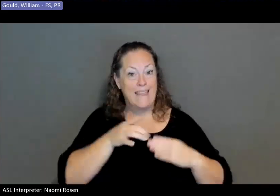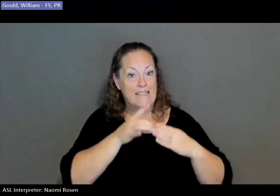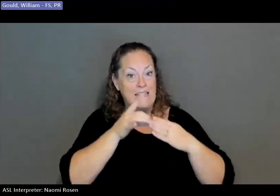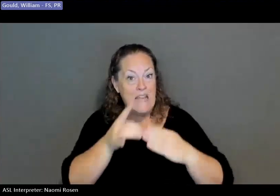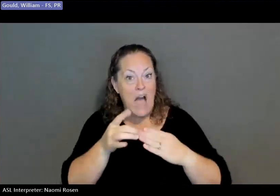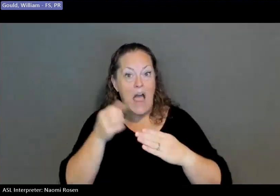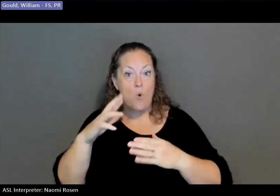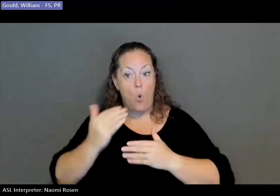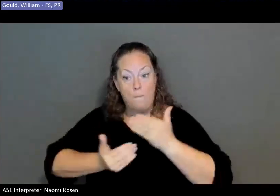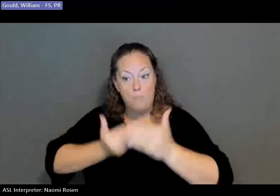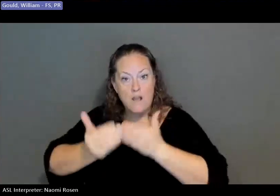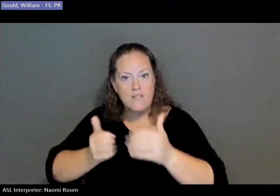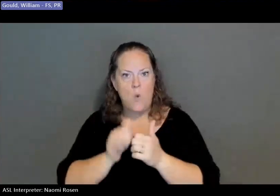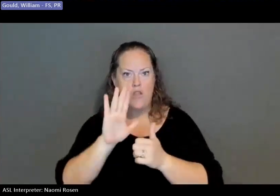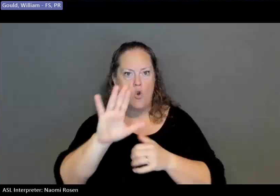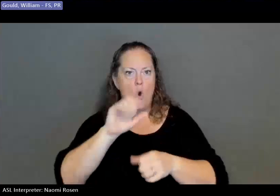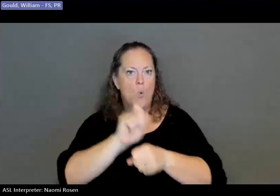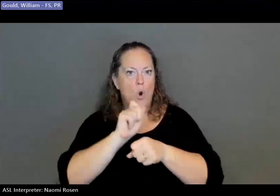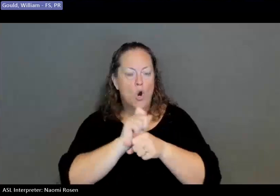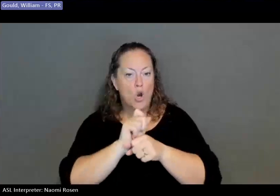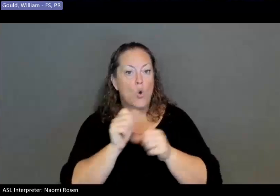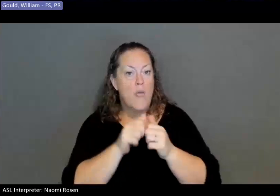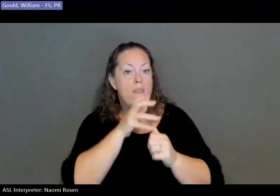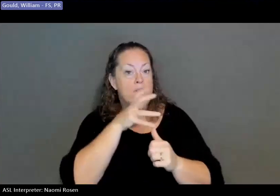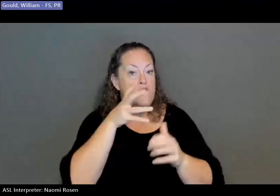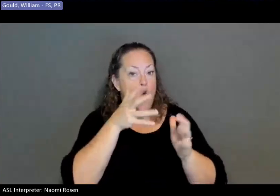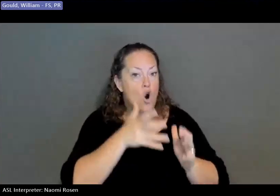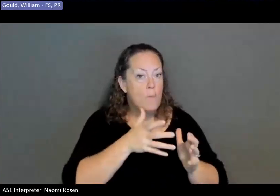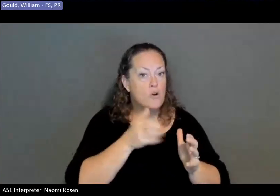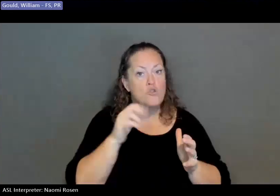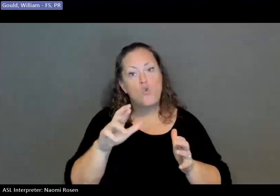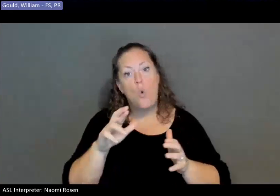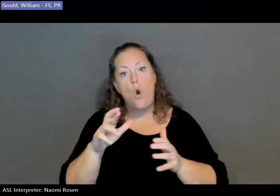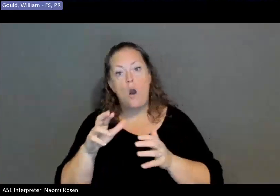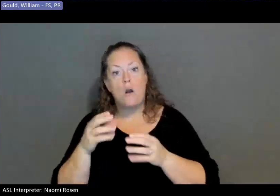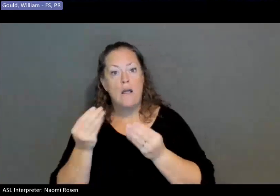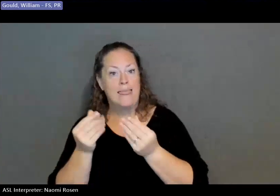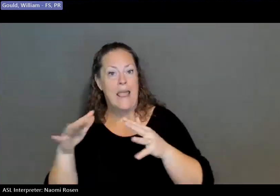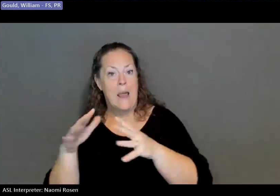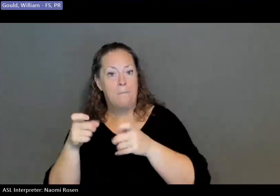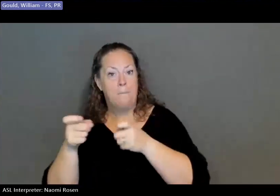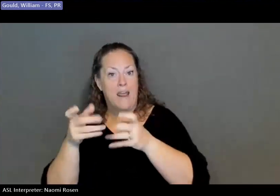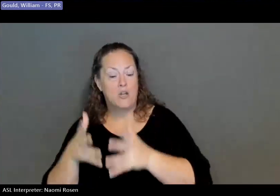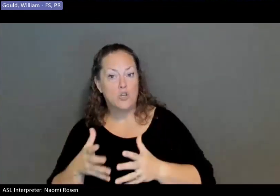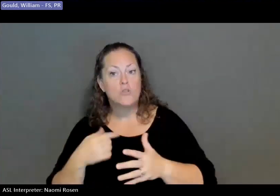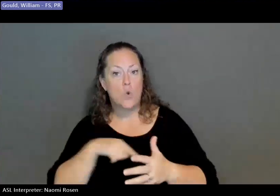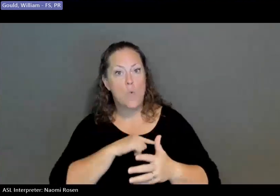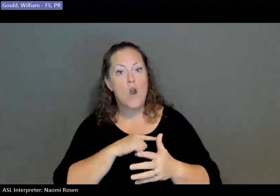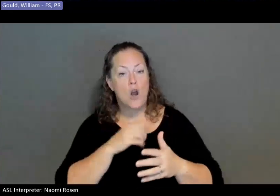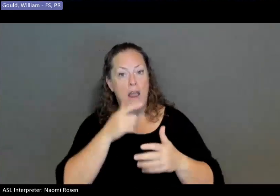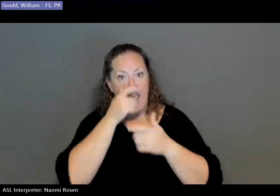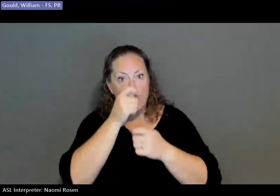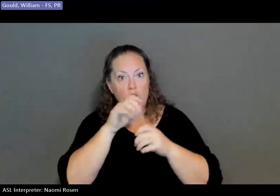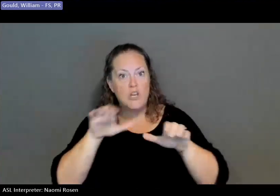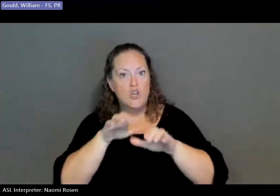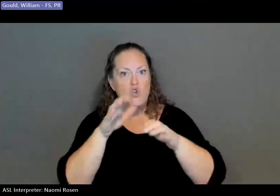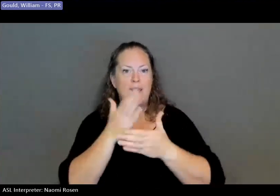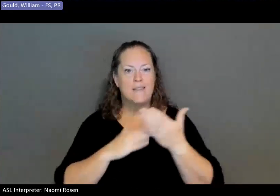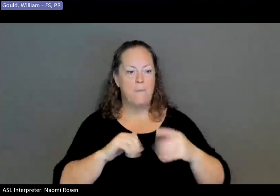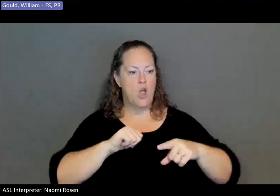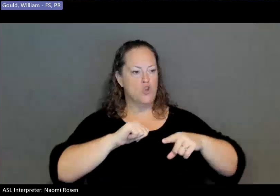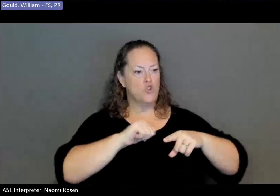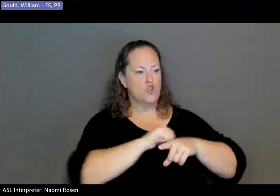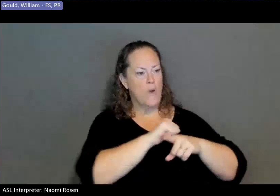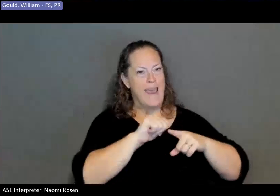forest managers. So we're happy to, facilitate some train the trainer activities or work through the guide with